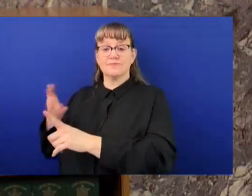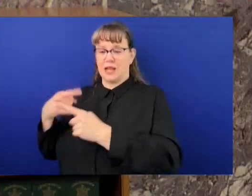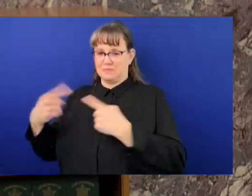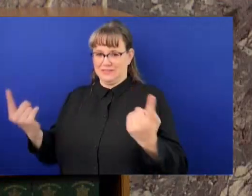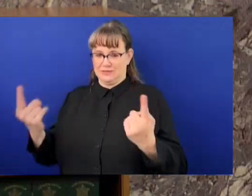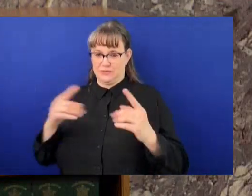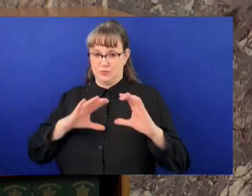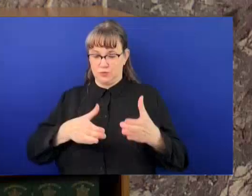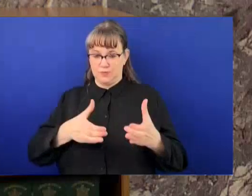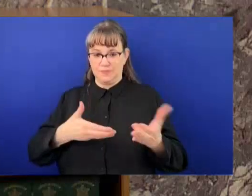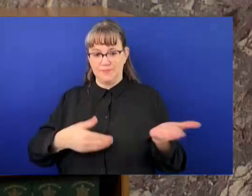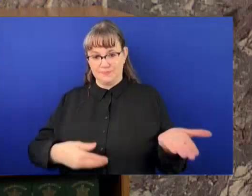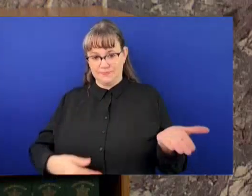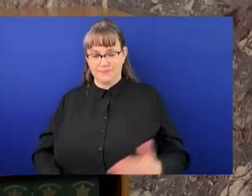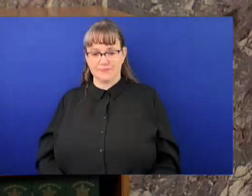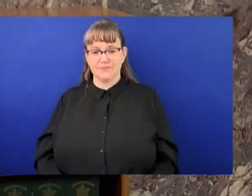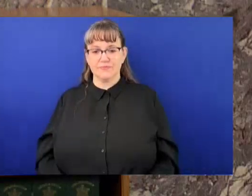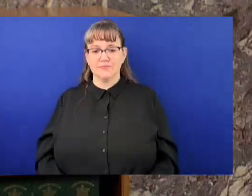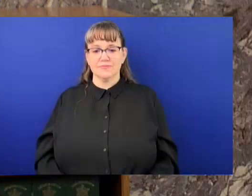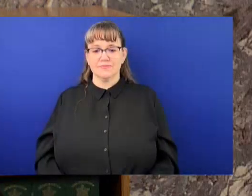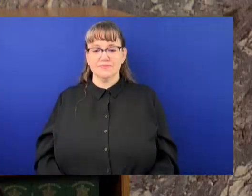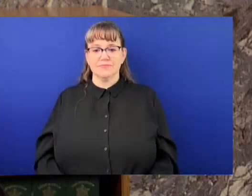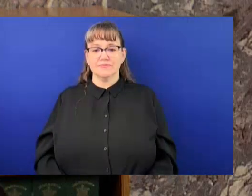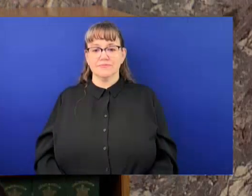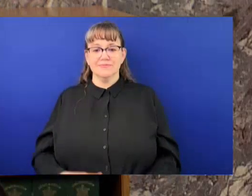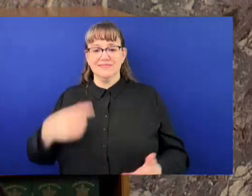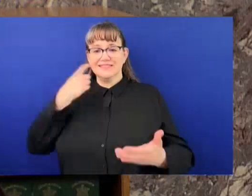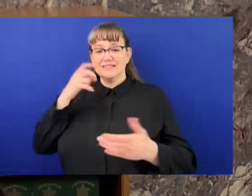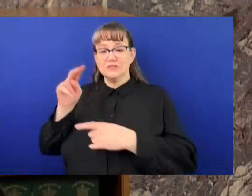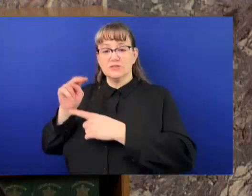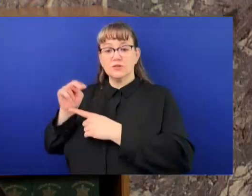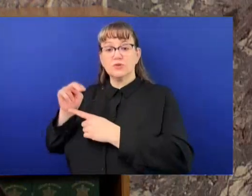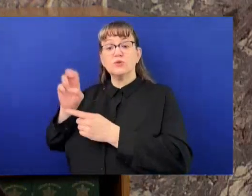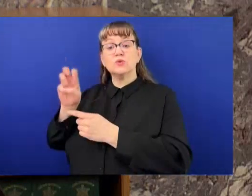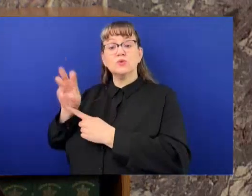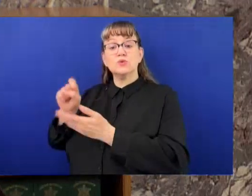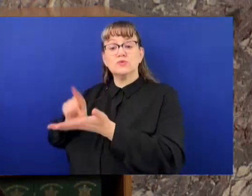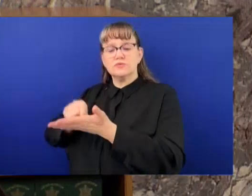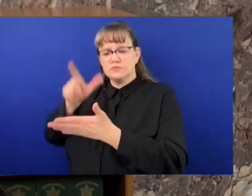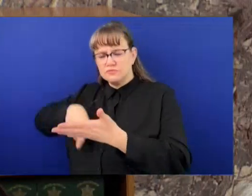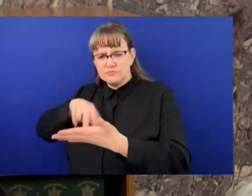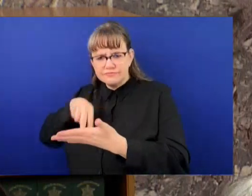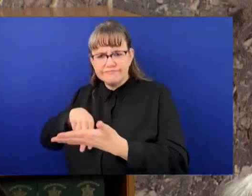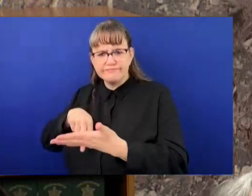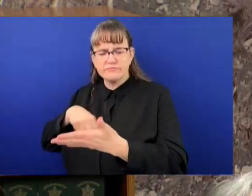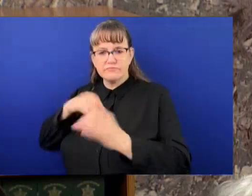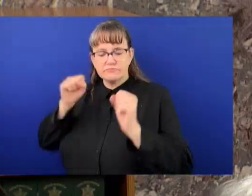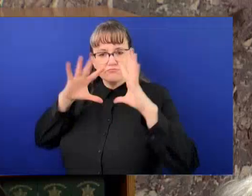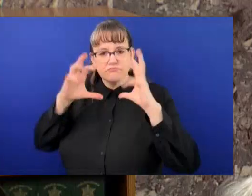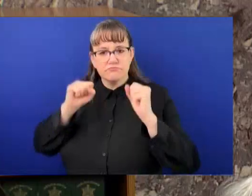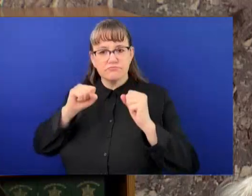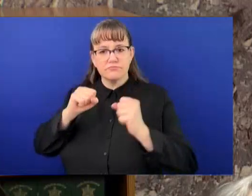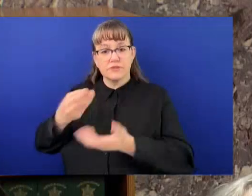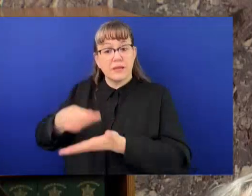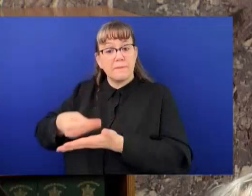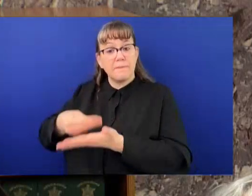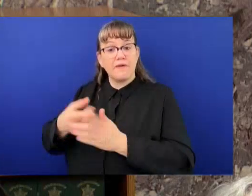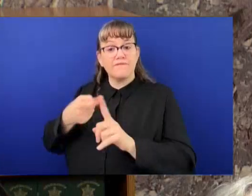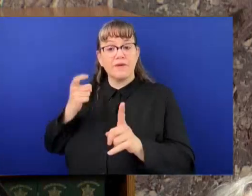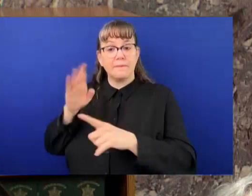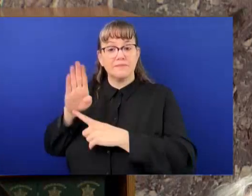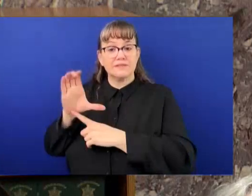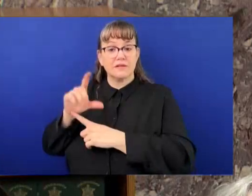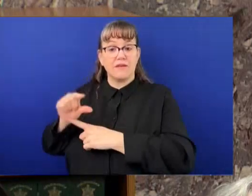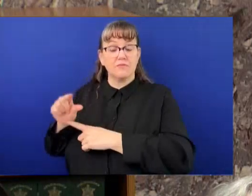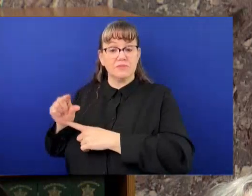the New West Times draws some shocking conclusions about money flowing from the BC government to radical drug organizations. These